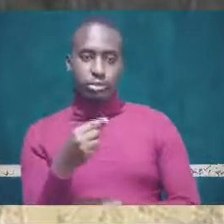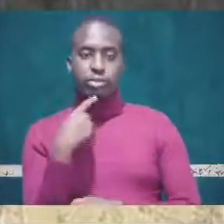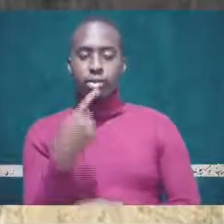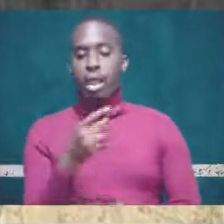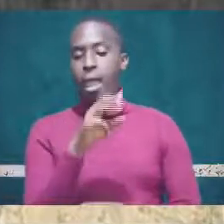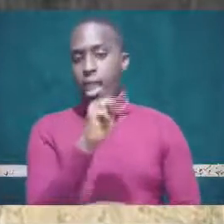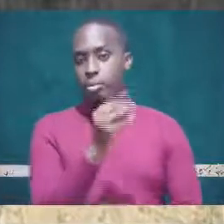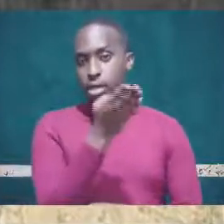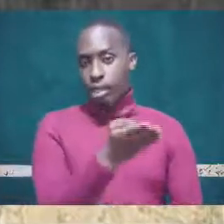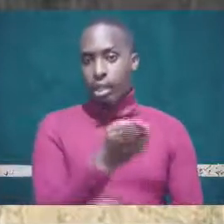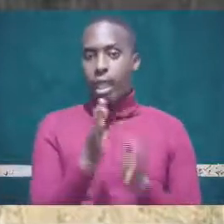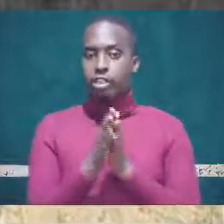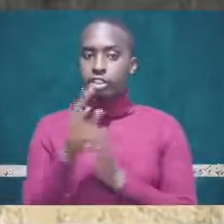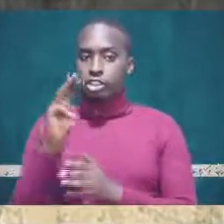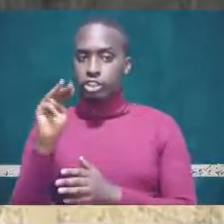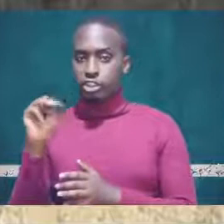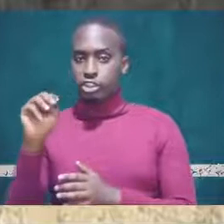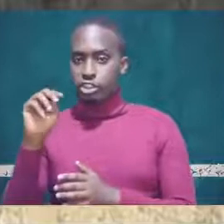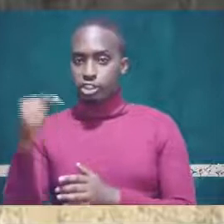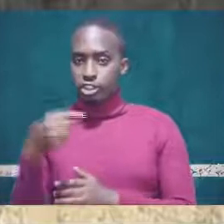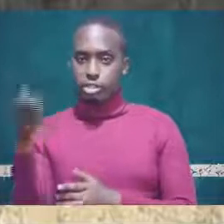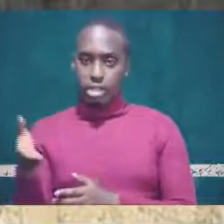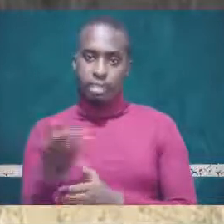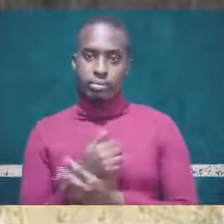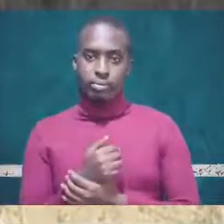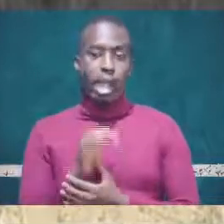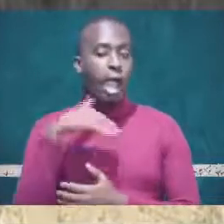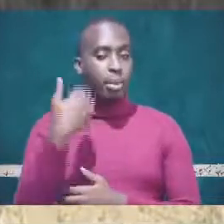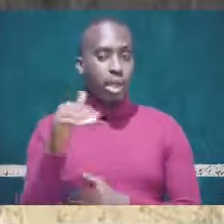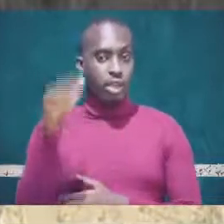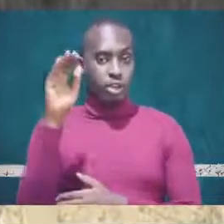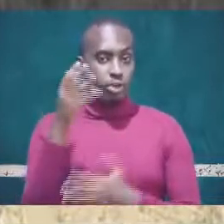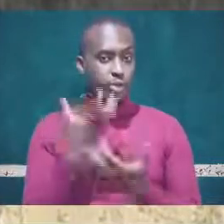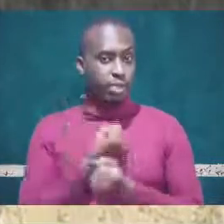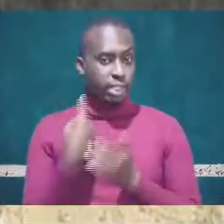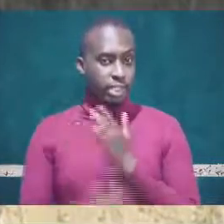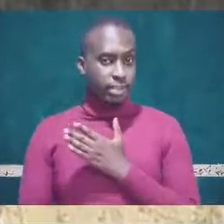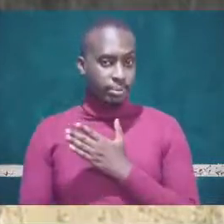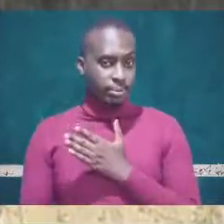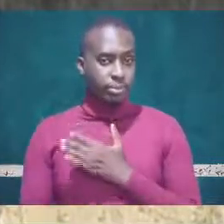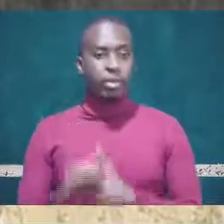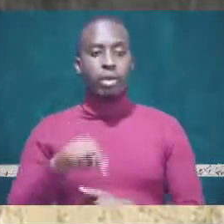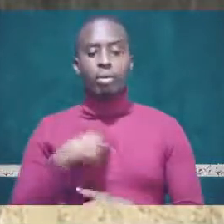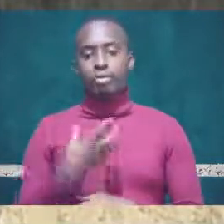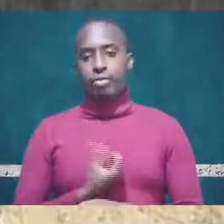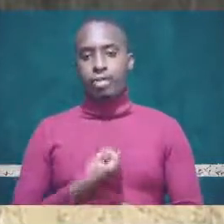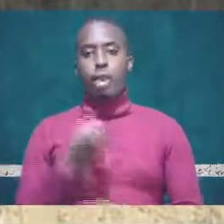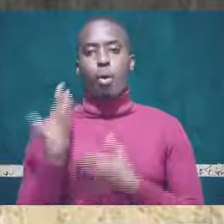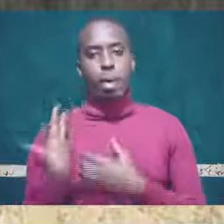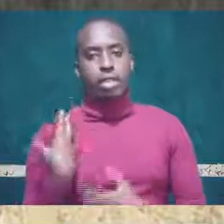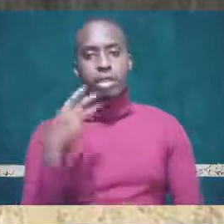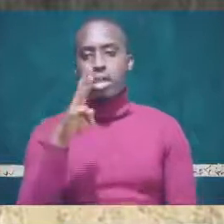has to be there, and acceleration due to gravity has to be there. And up there, what are we then going to have? We are going to have